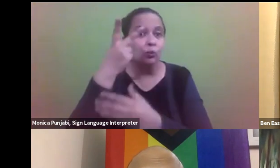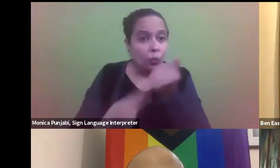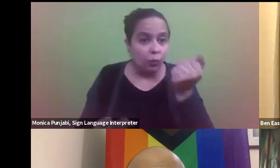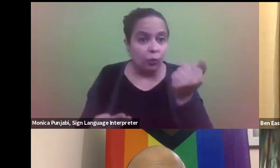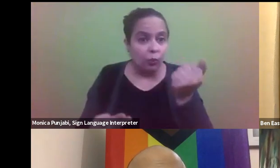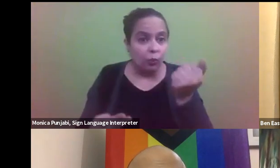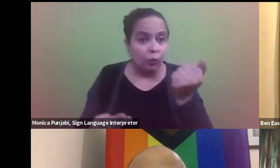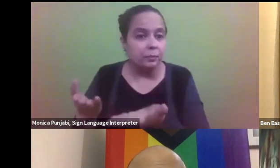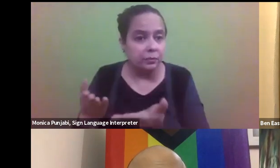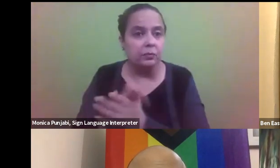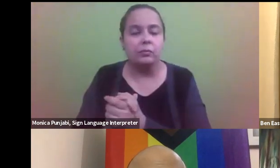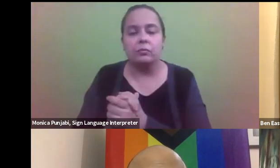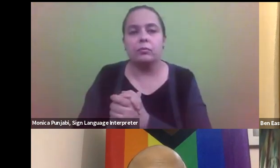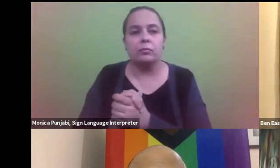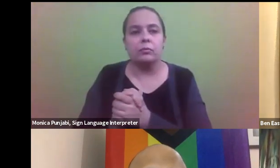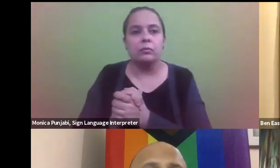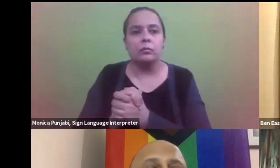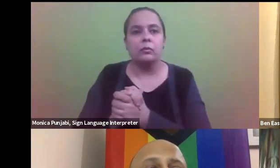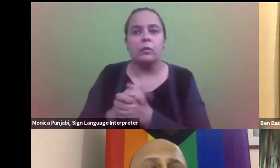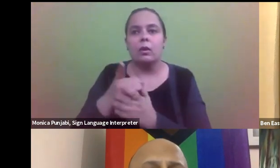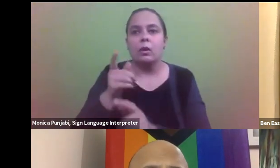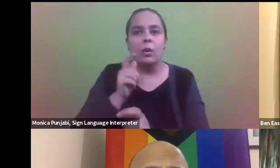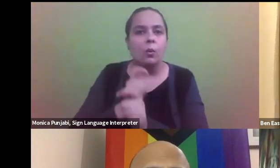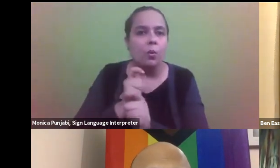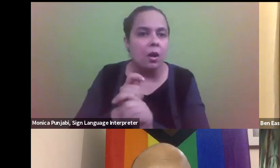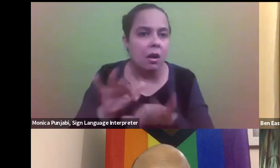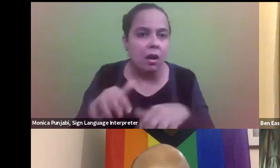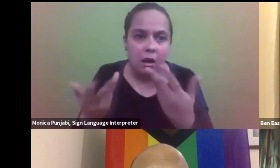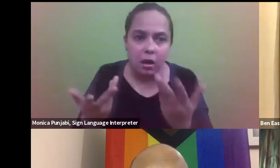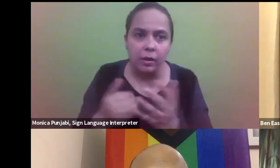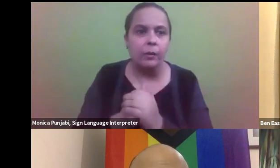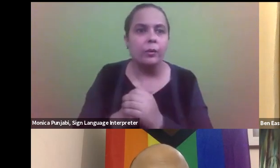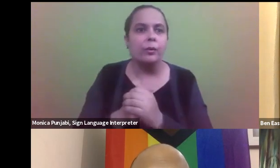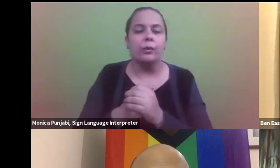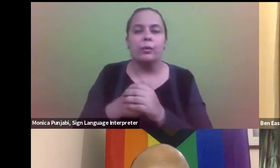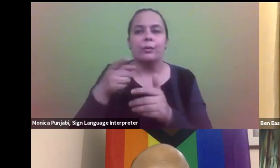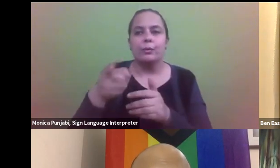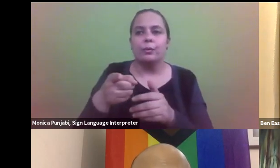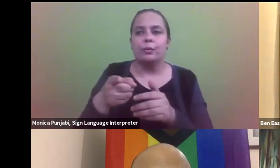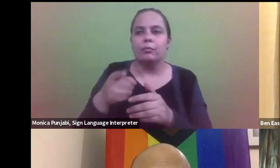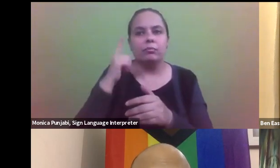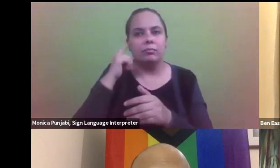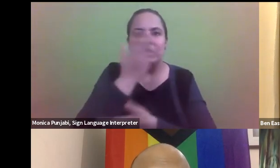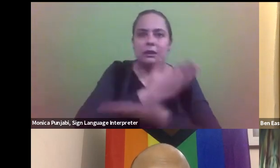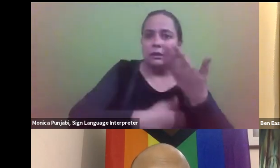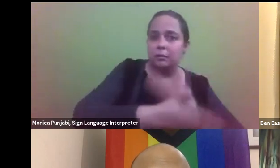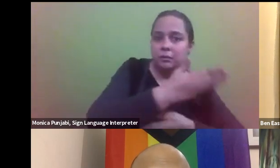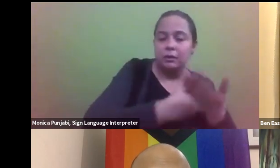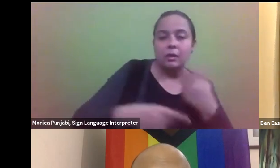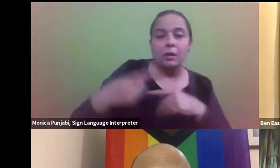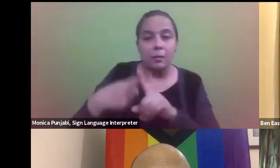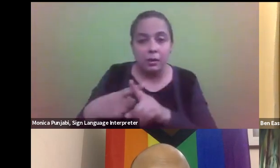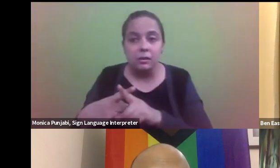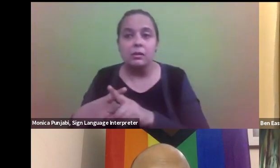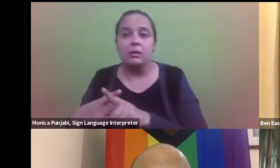sense for the dynamic of where the interests of the one community and the other overlap and perhaps are either